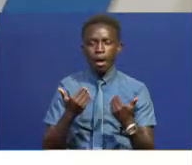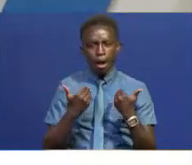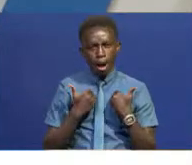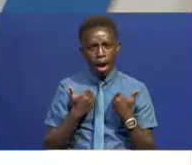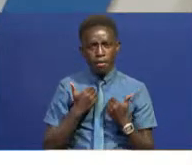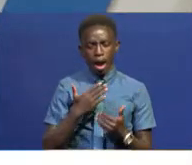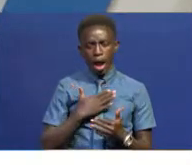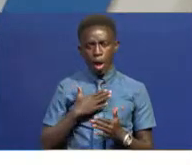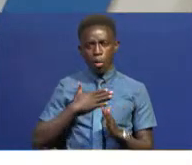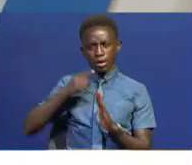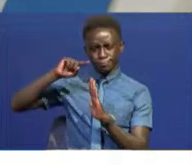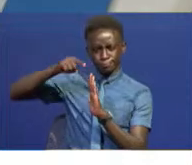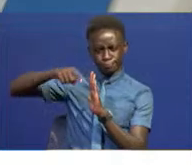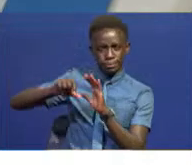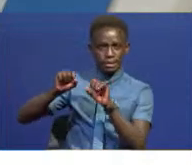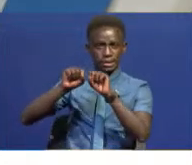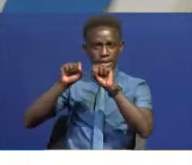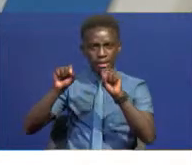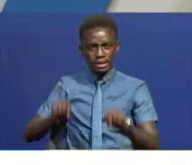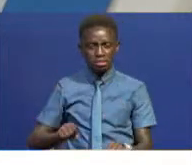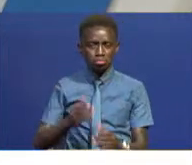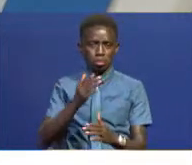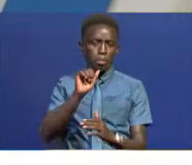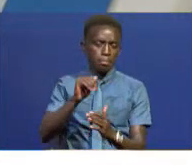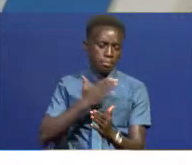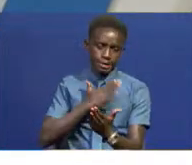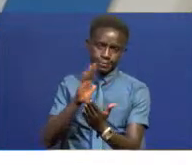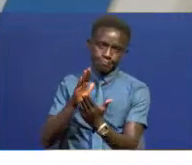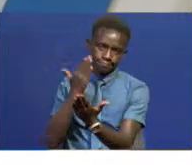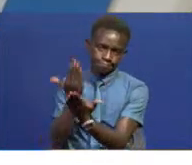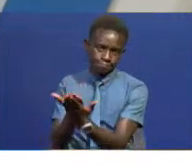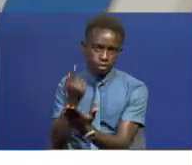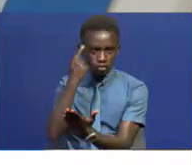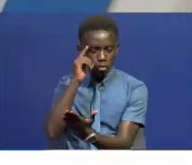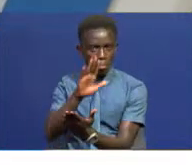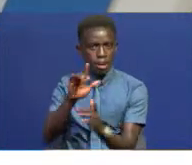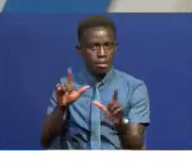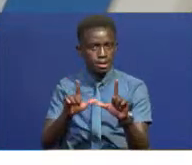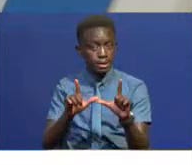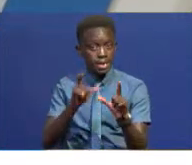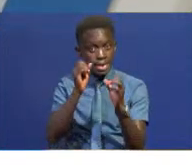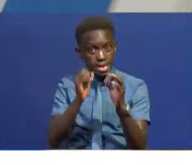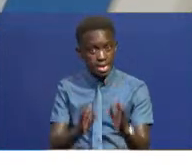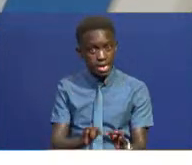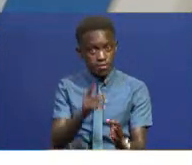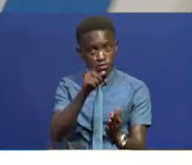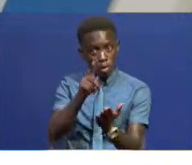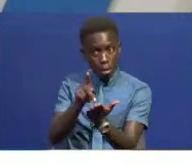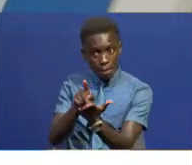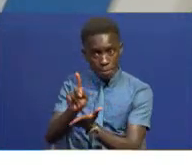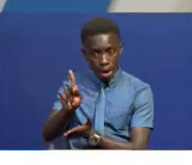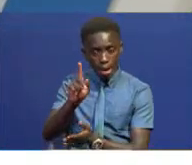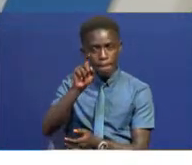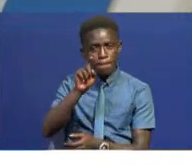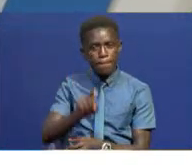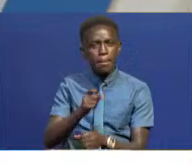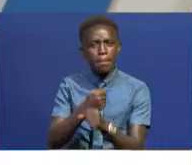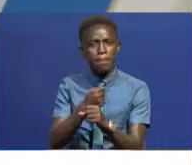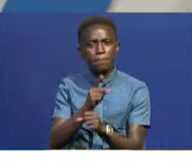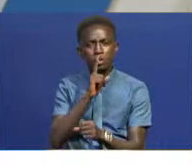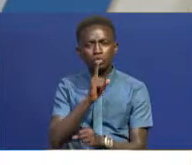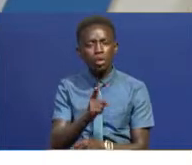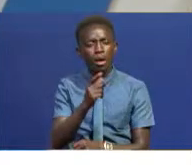mining system operational. Please apply for your mining license. If you are buying, ensure that you obtain mineral